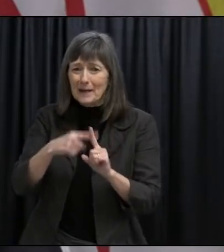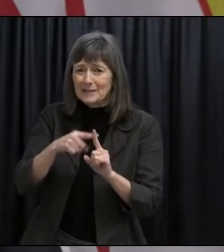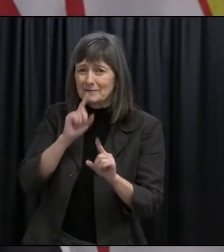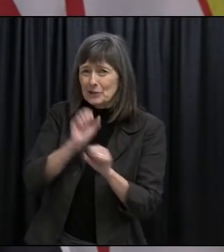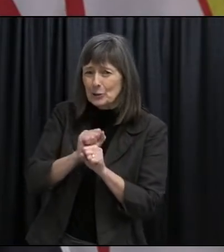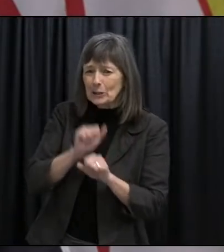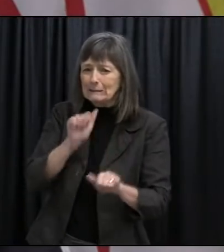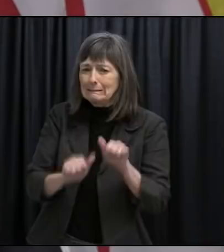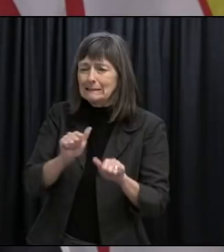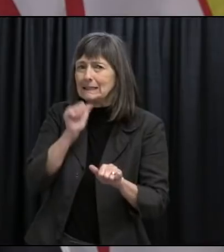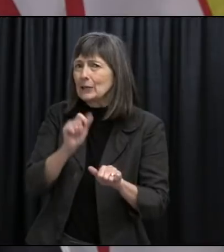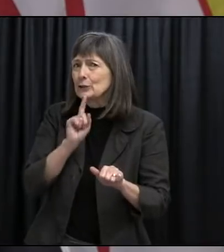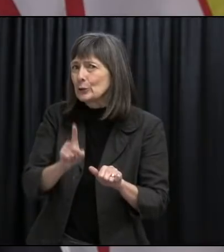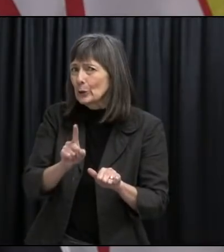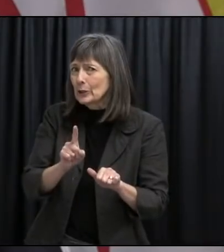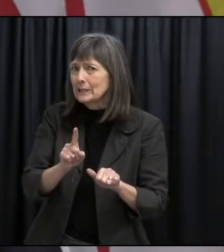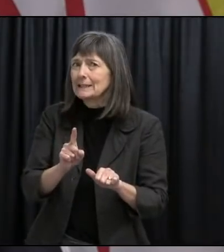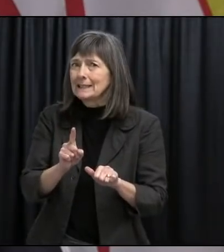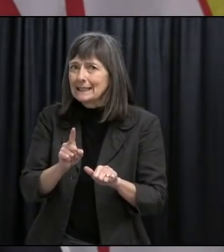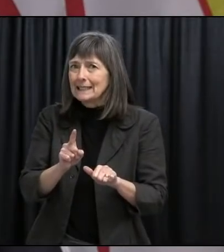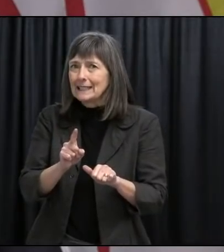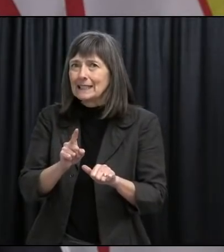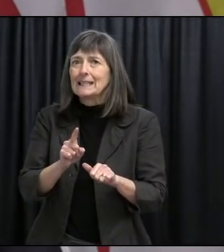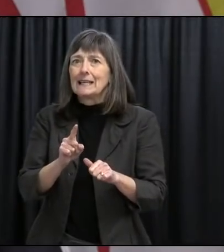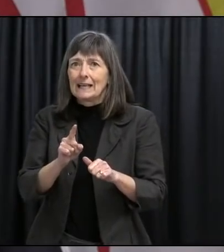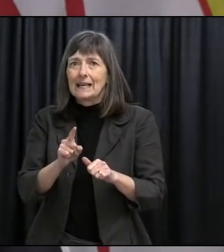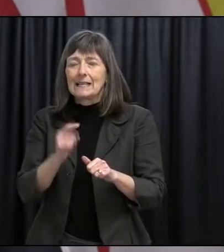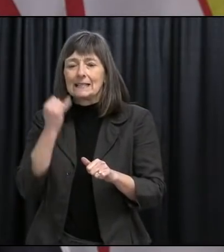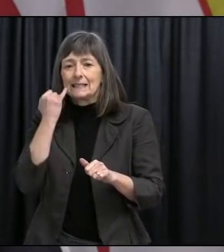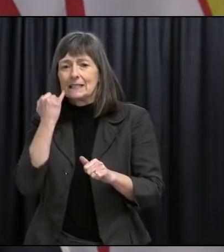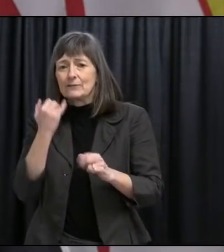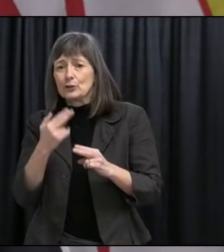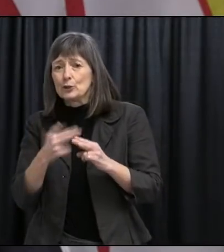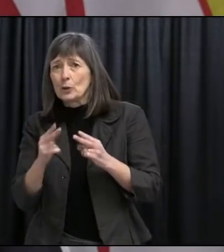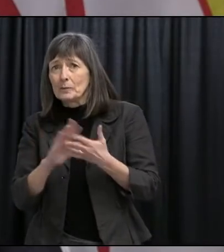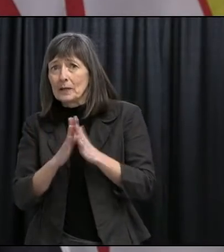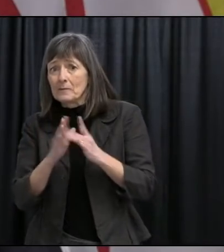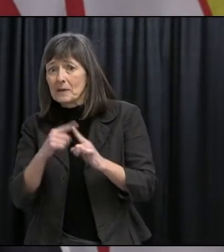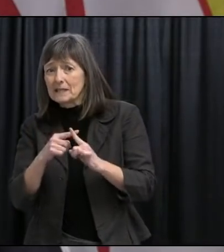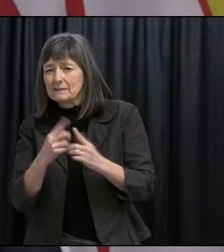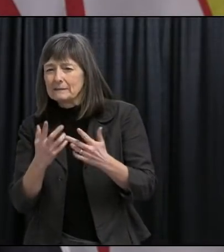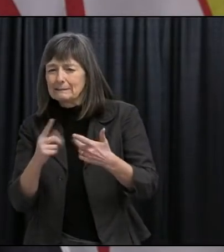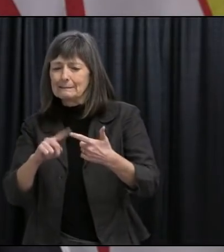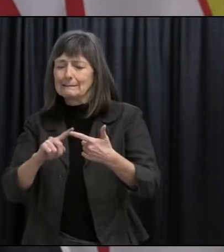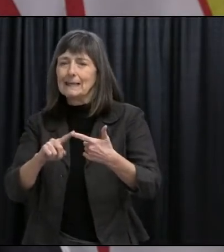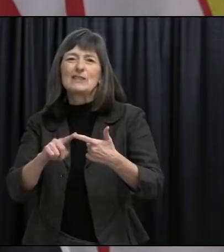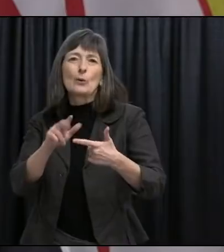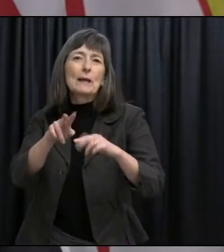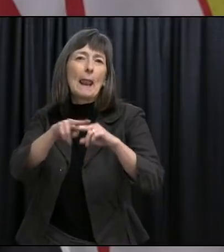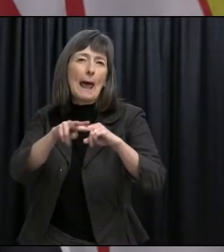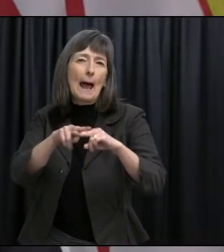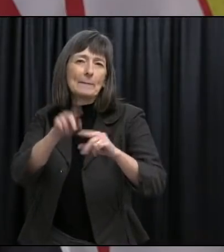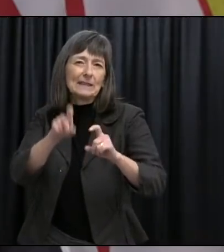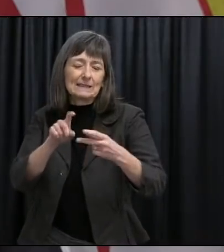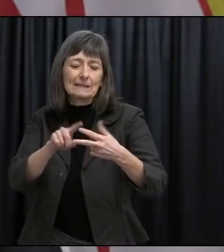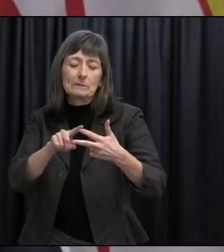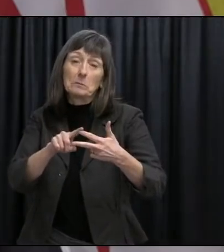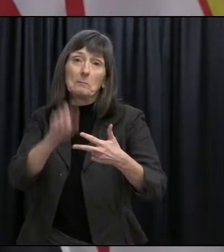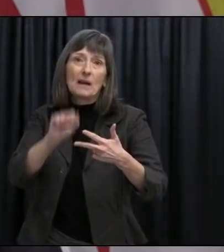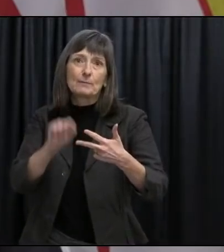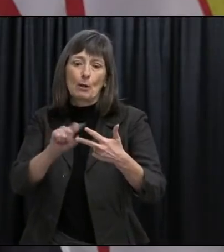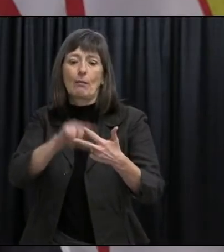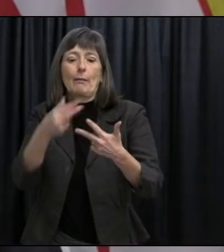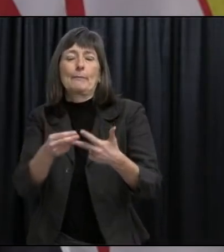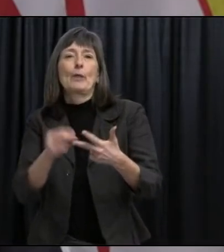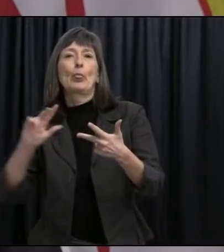be below a certain threshold before they can actually do that whole genome sequencing. So that's one consideration. And then